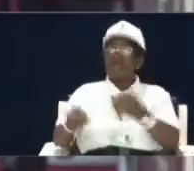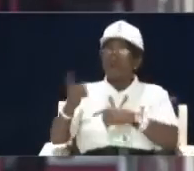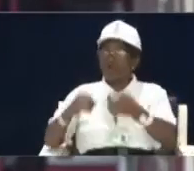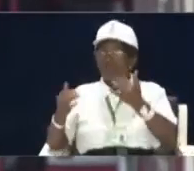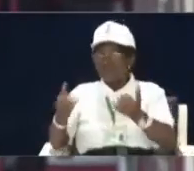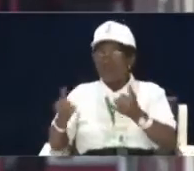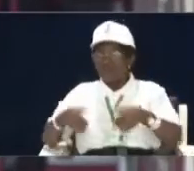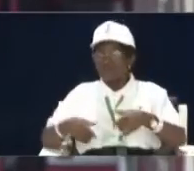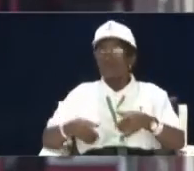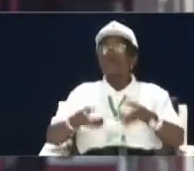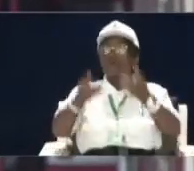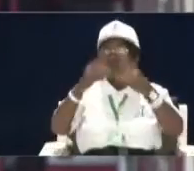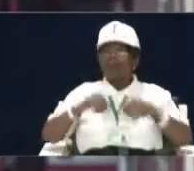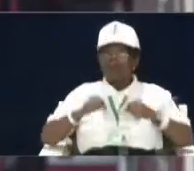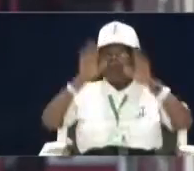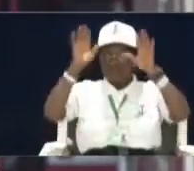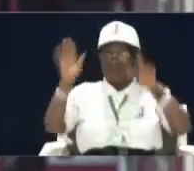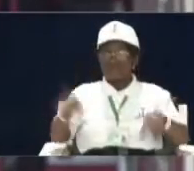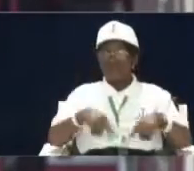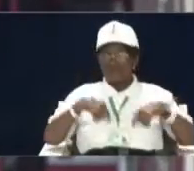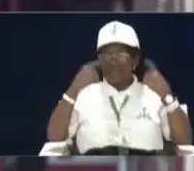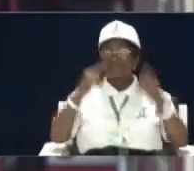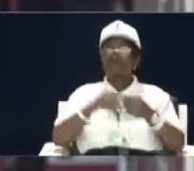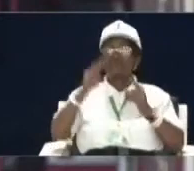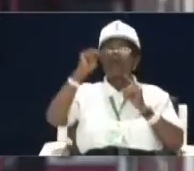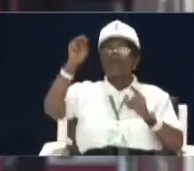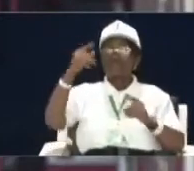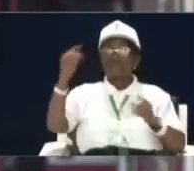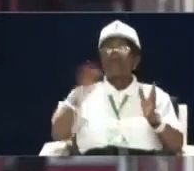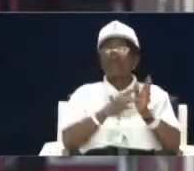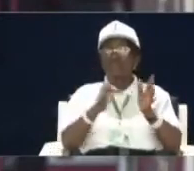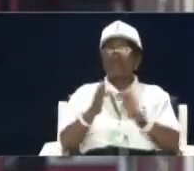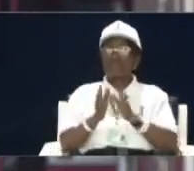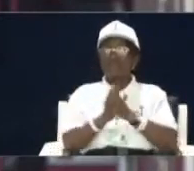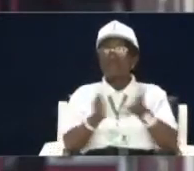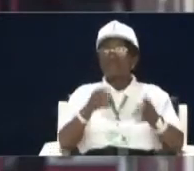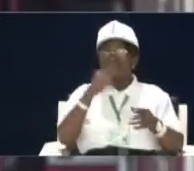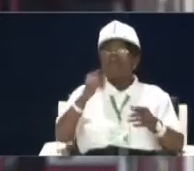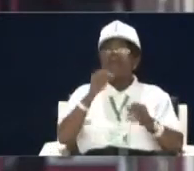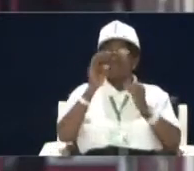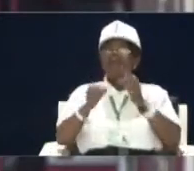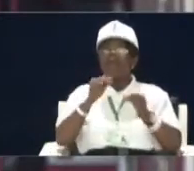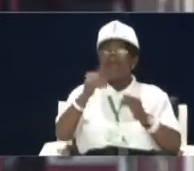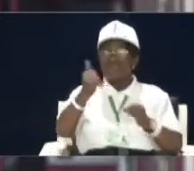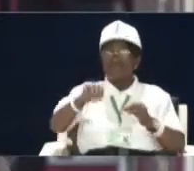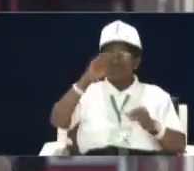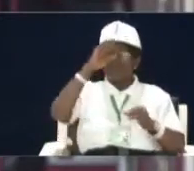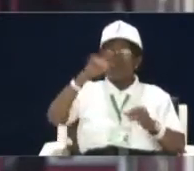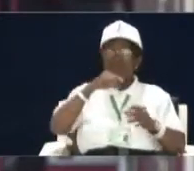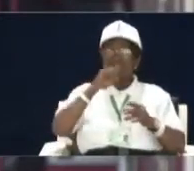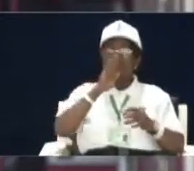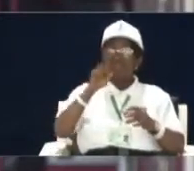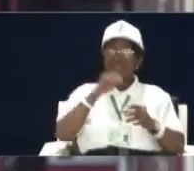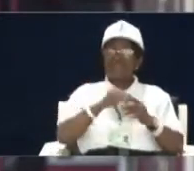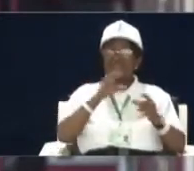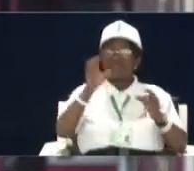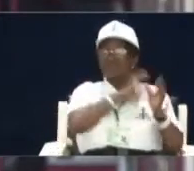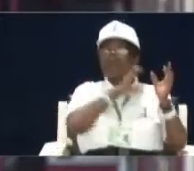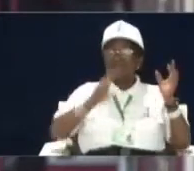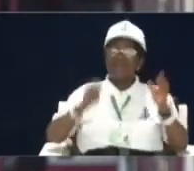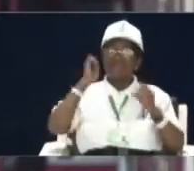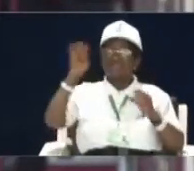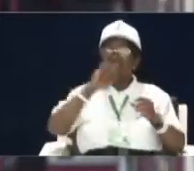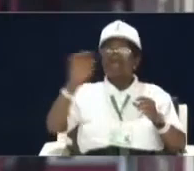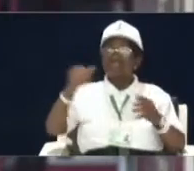over from this moment onward. The Bible says, if any man be in Christ, is a new creature.